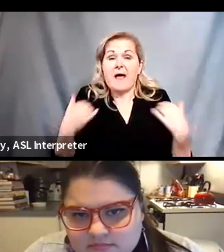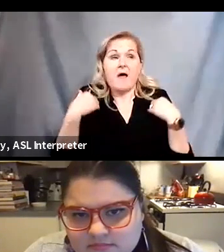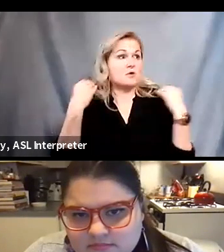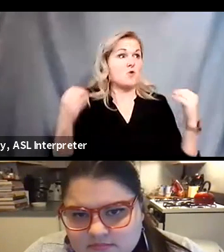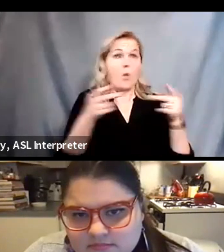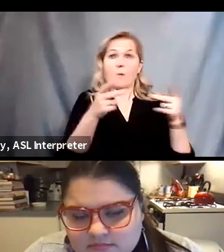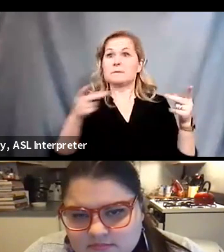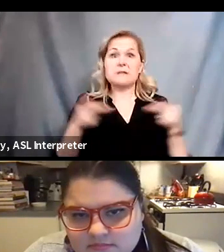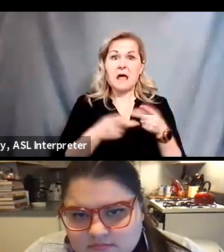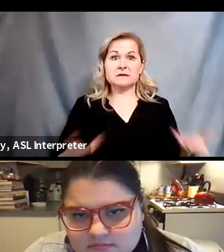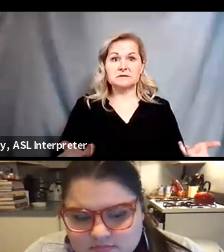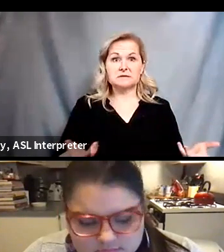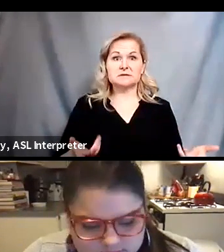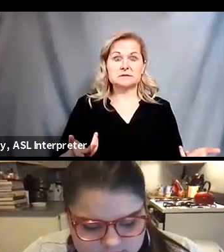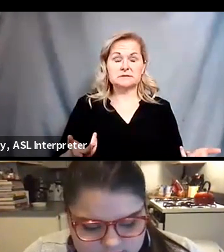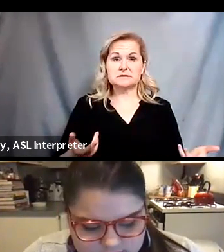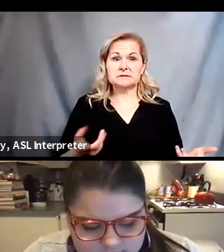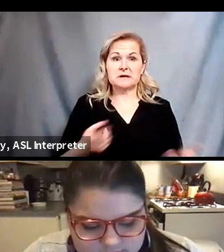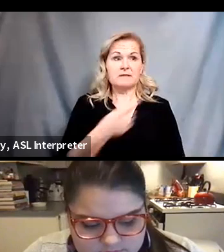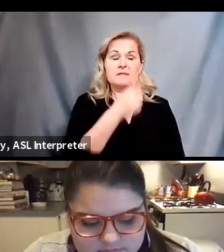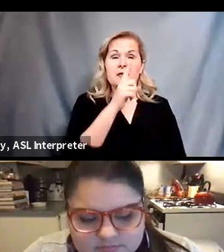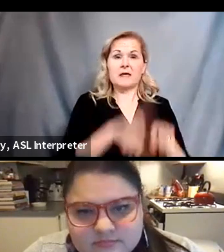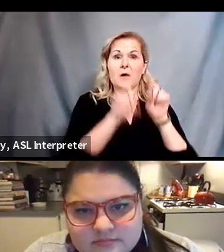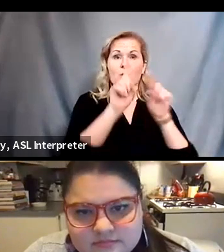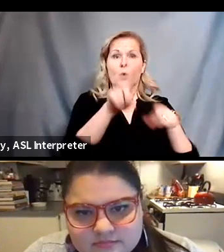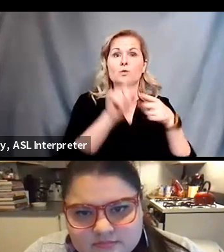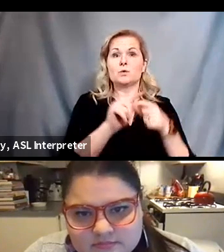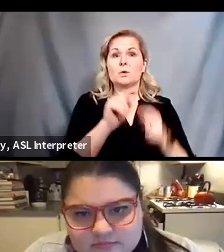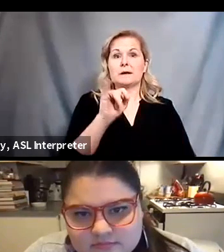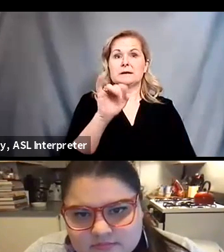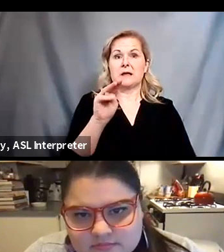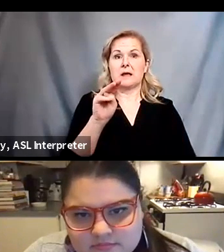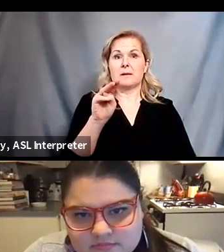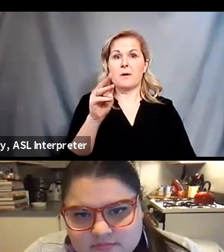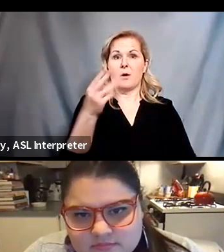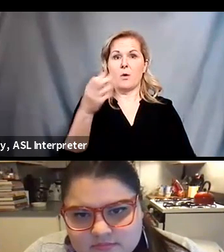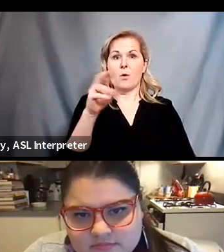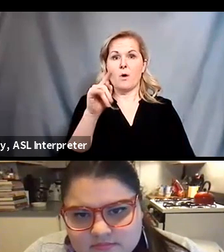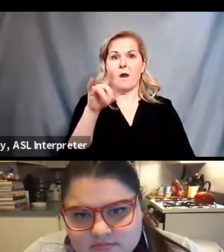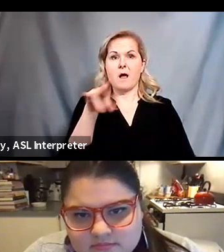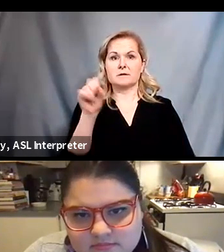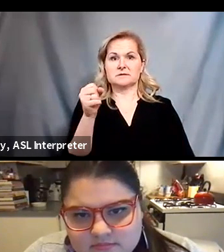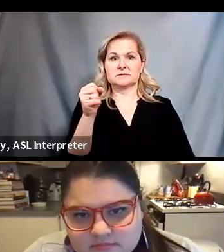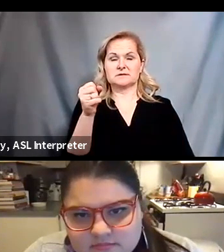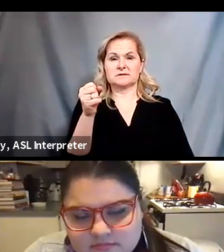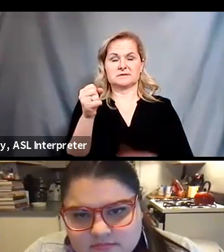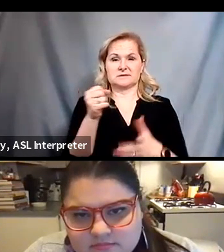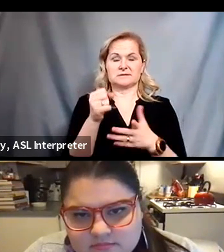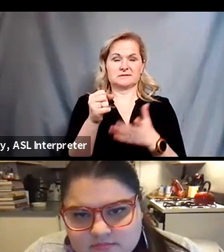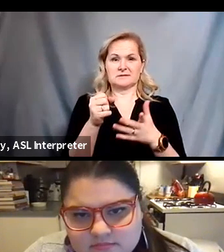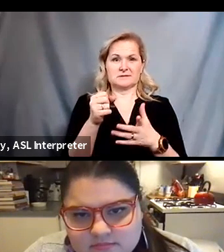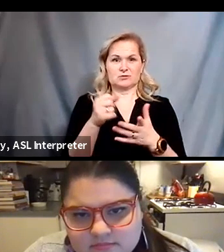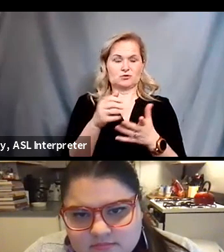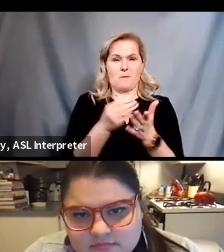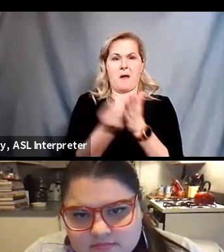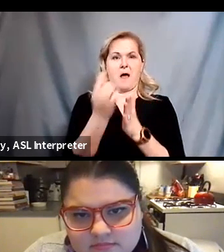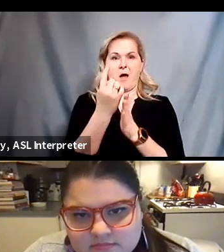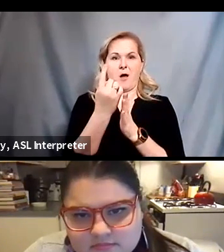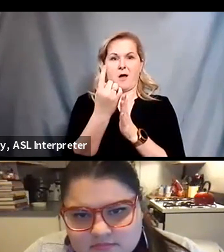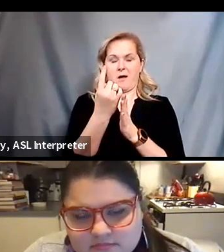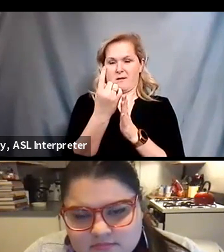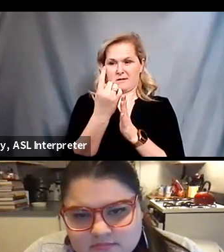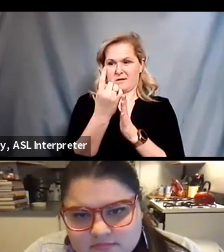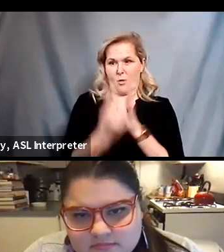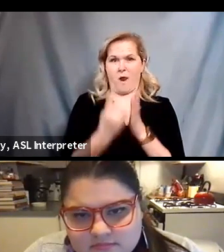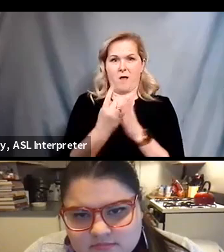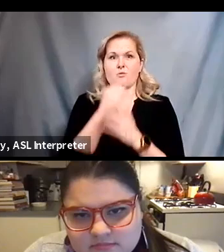place. They can't go to a Tim Hortons and buy an hour of warmth. They can go and they can buy a coffee or a donut.